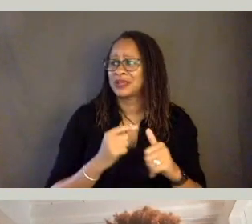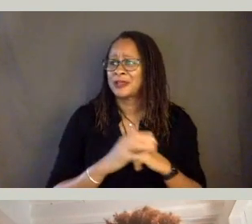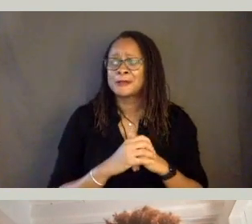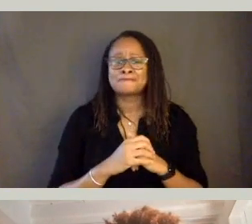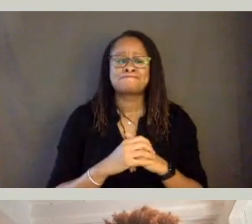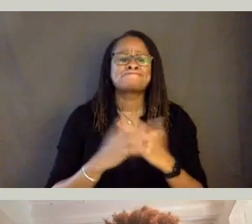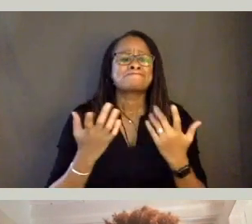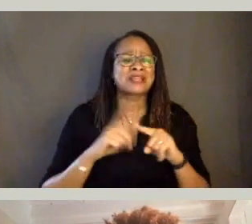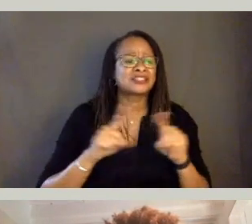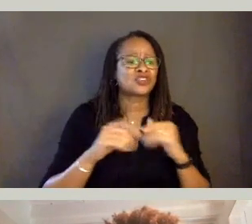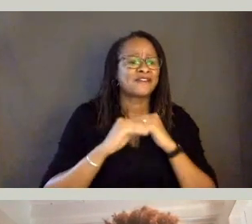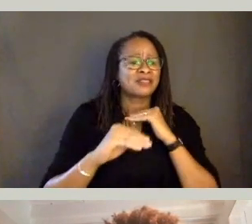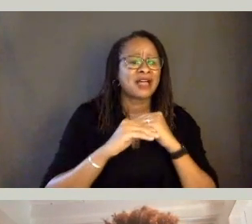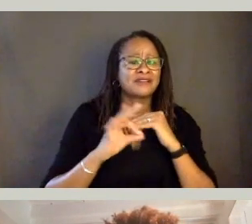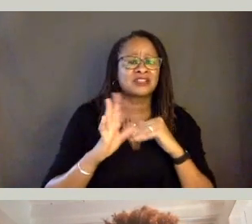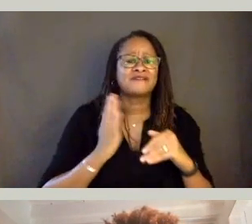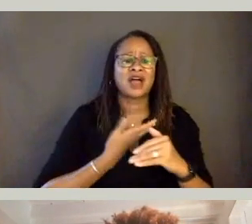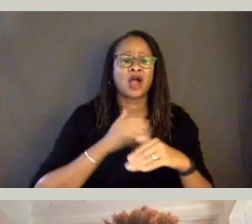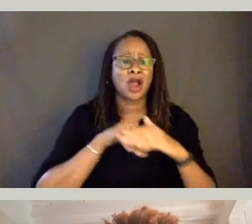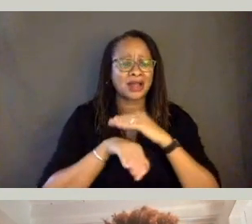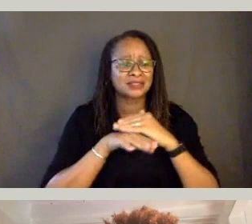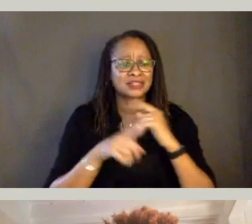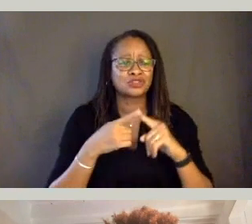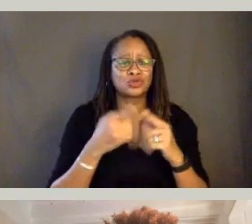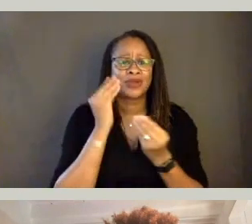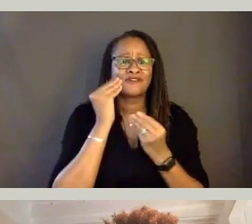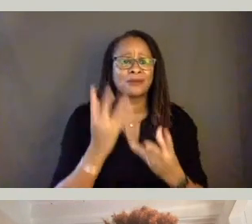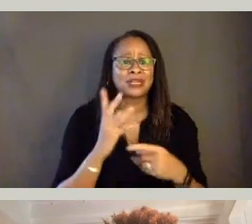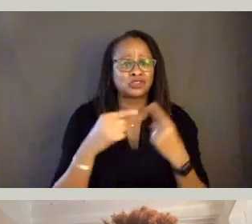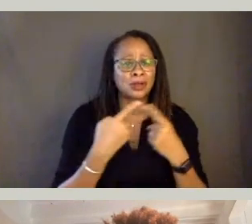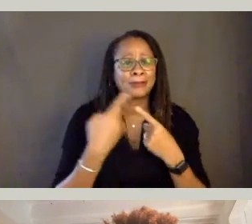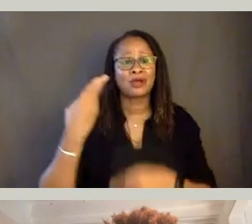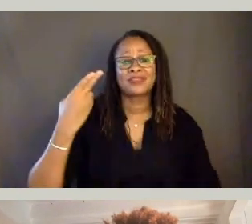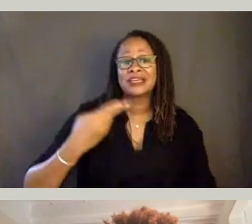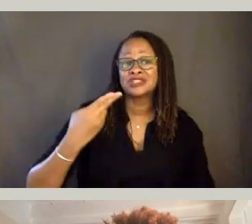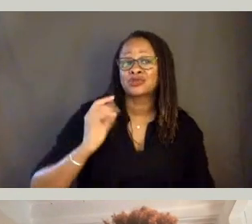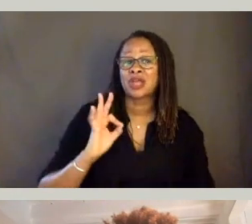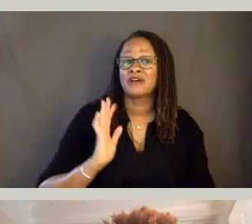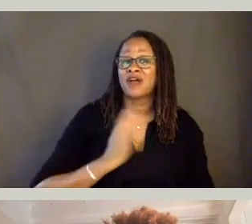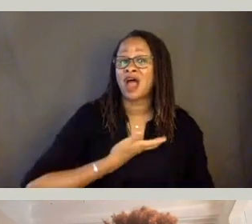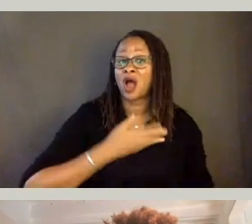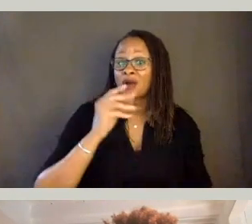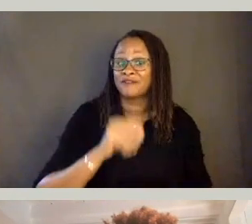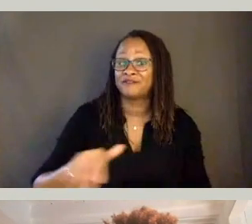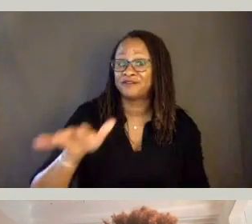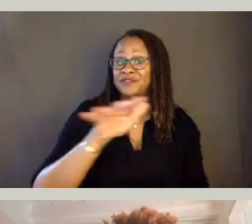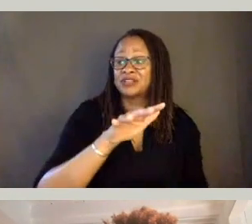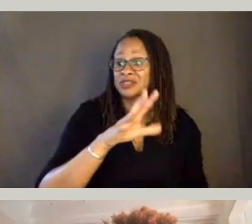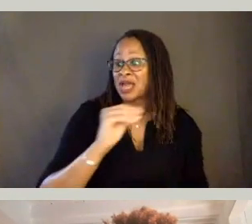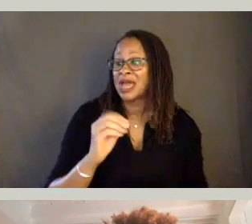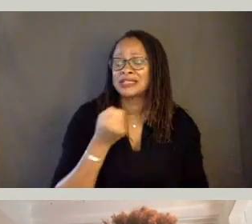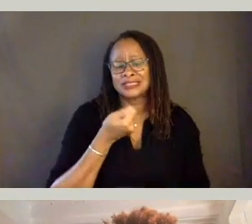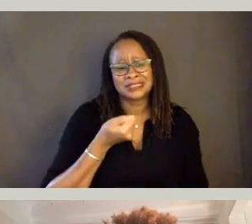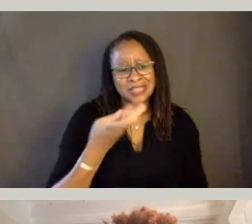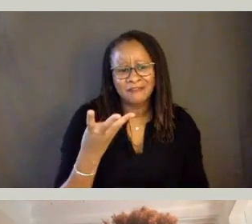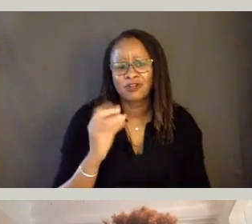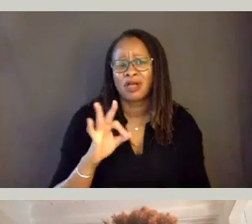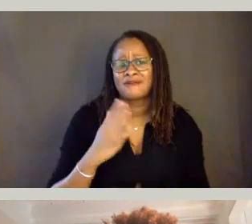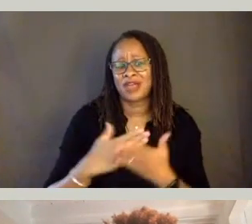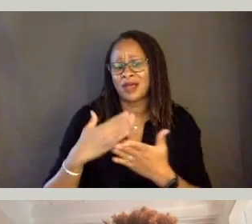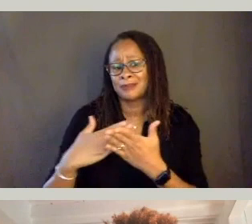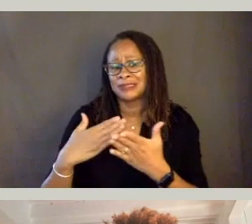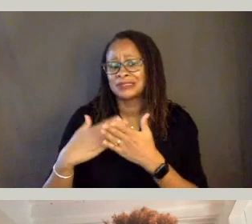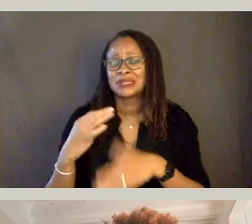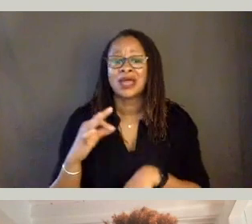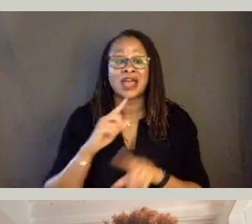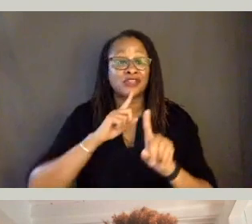there's a different levels of our access to information about the history of our field and a number of the elements in